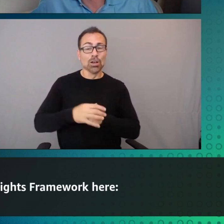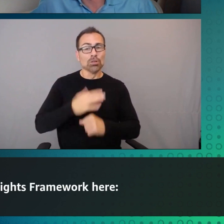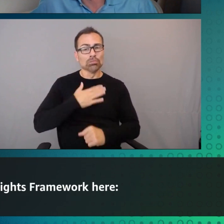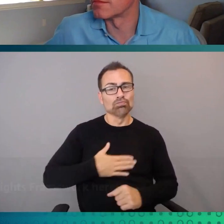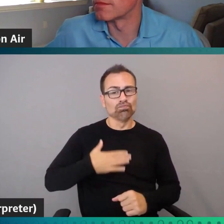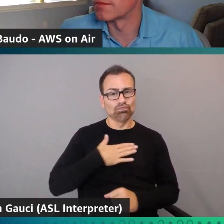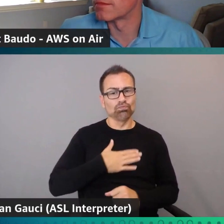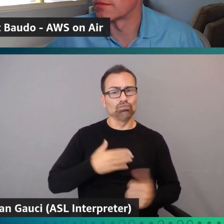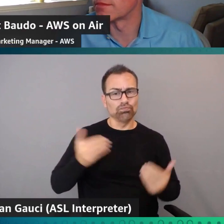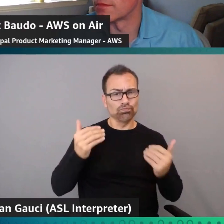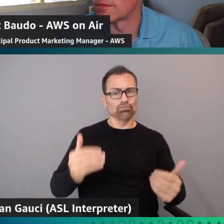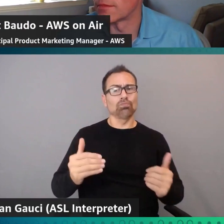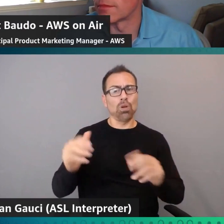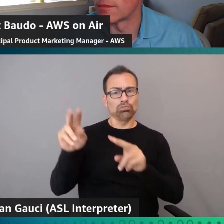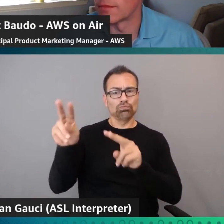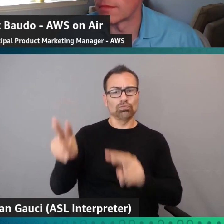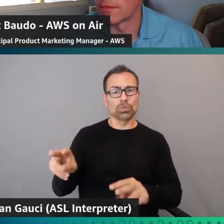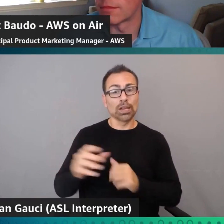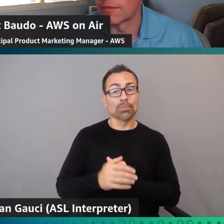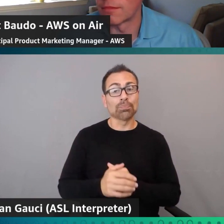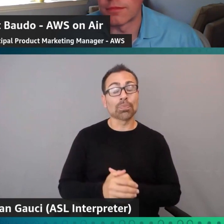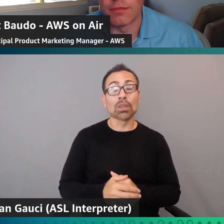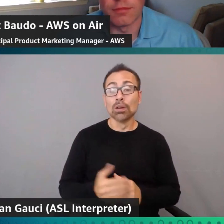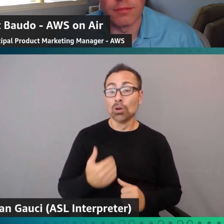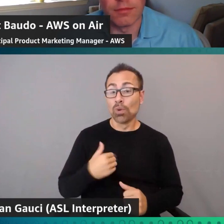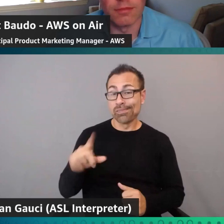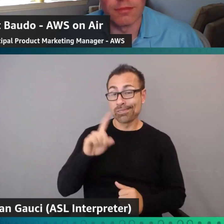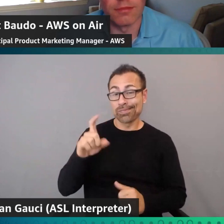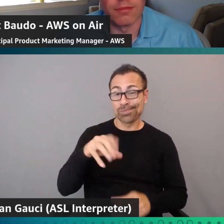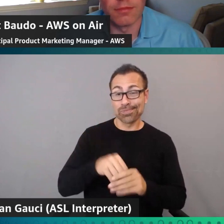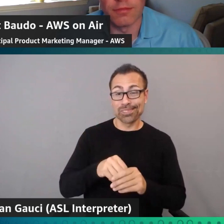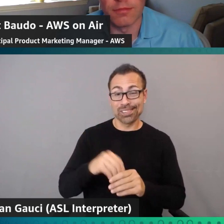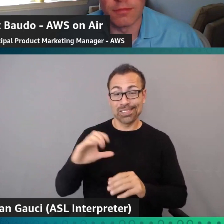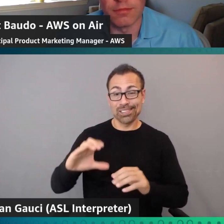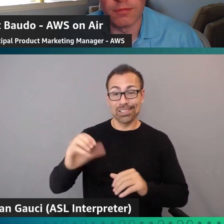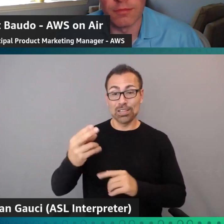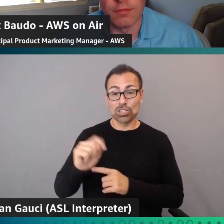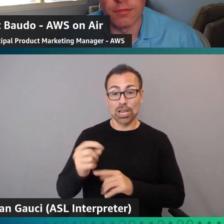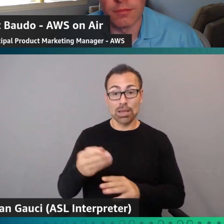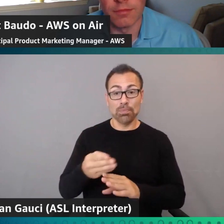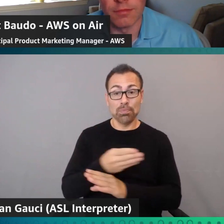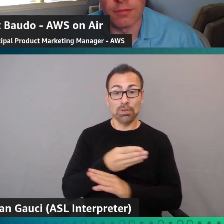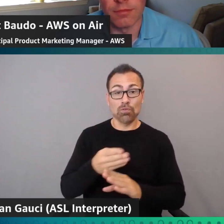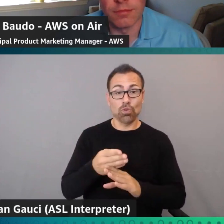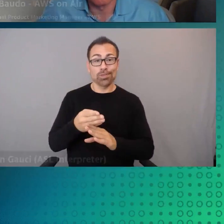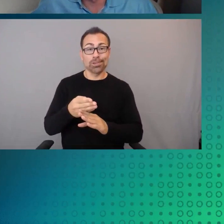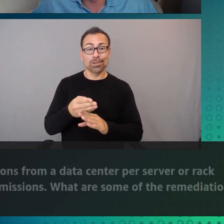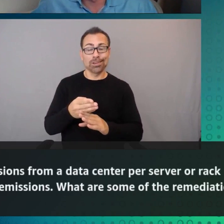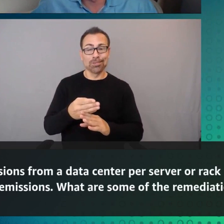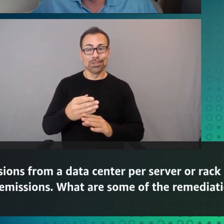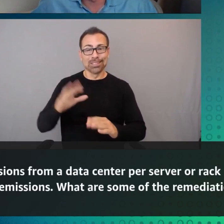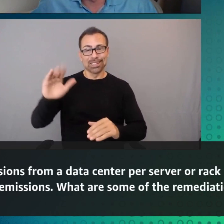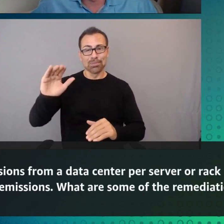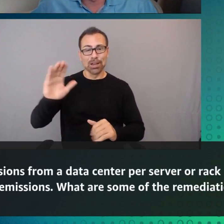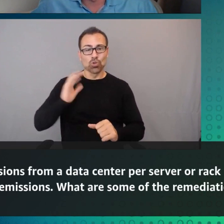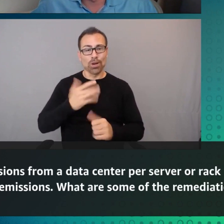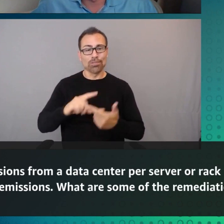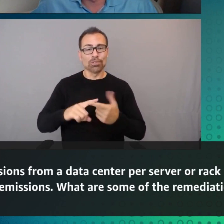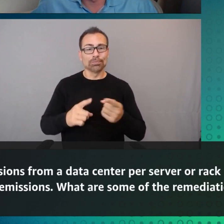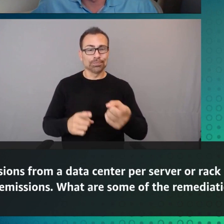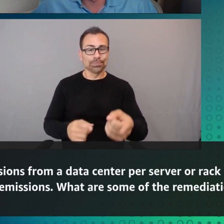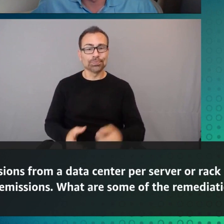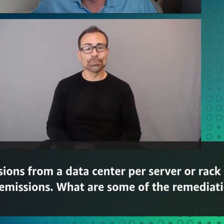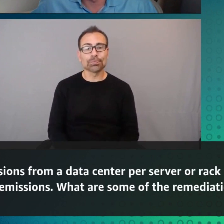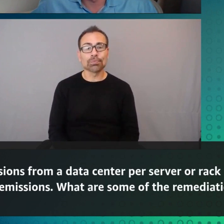feel free to take a look at those. And we do have a question from the chat before we go ahead and say goodbye to our friend.